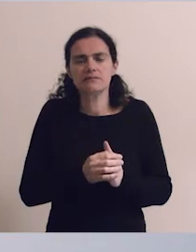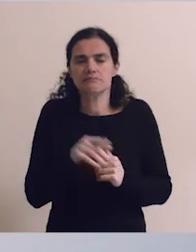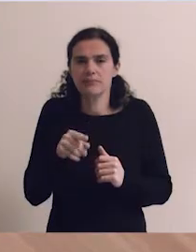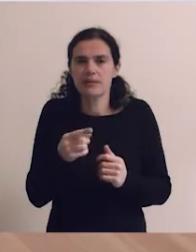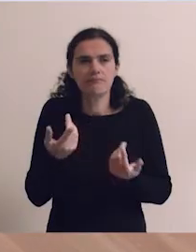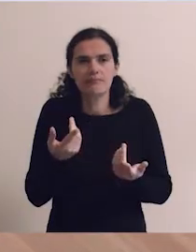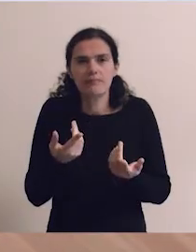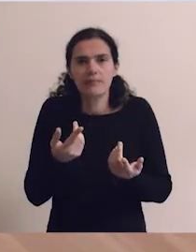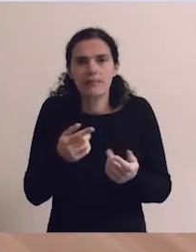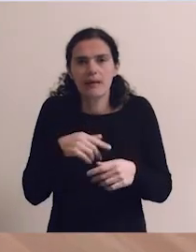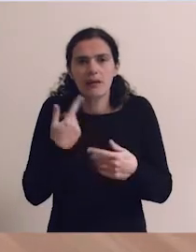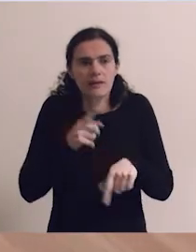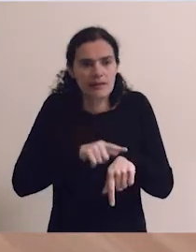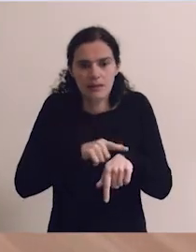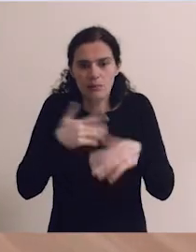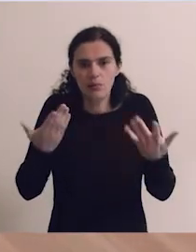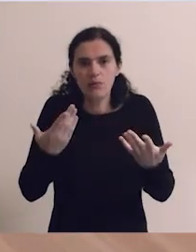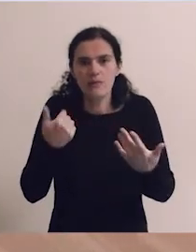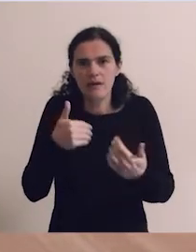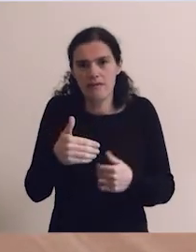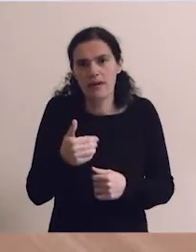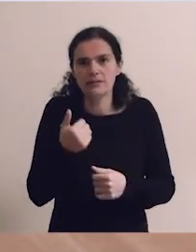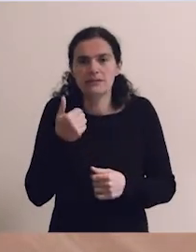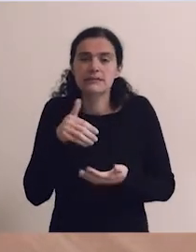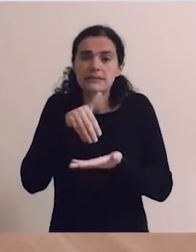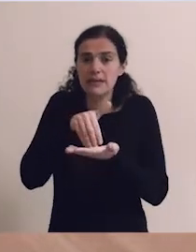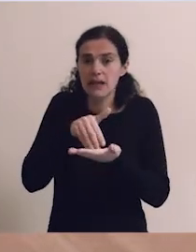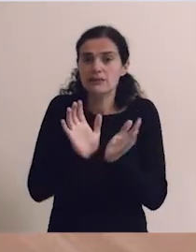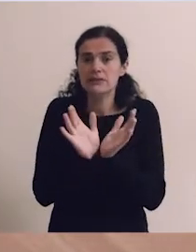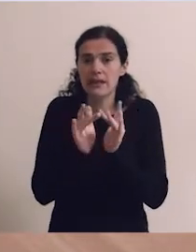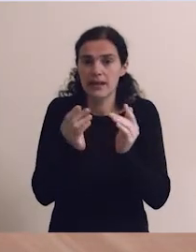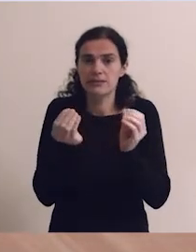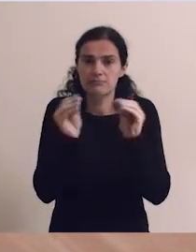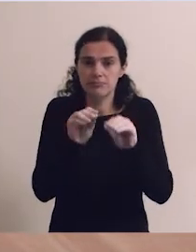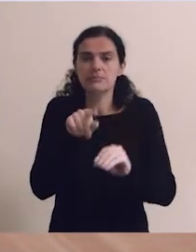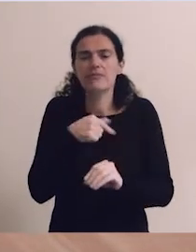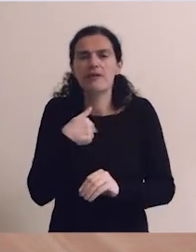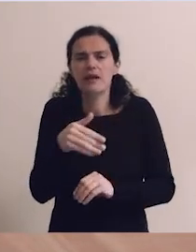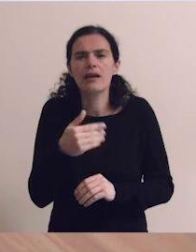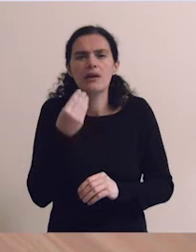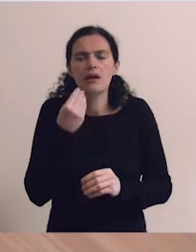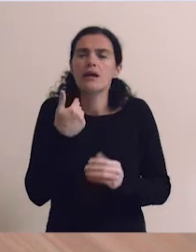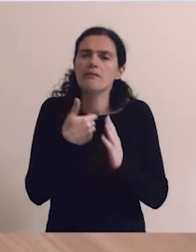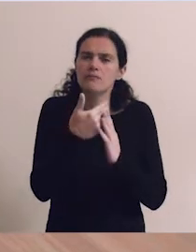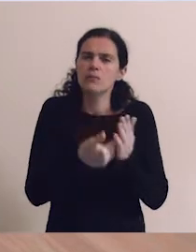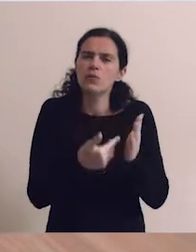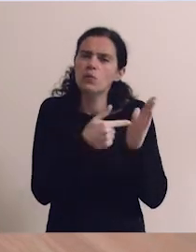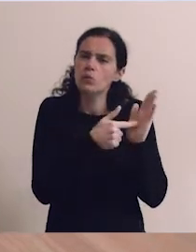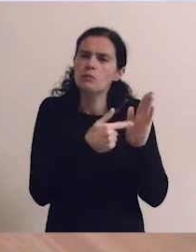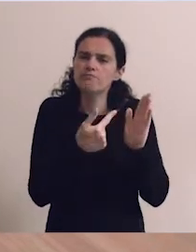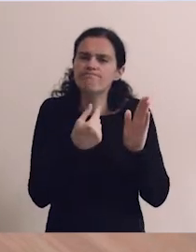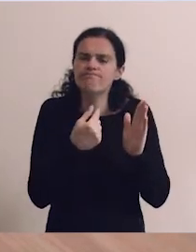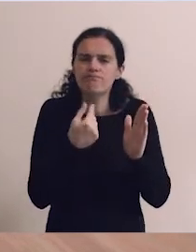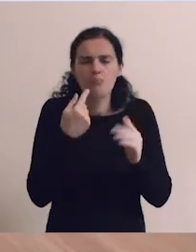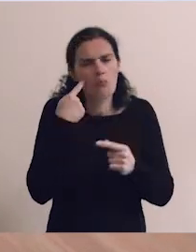here. Actually, at some point, we will put on SERRALVES website a stop action that